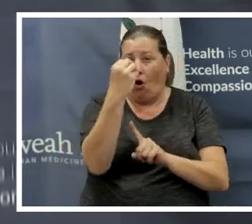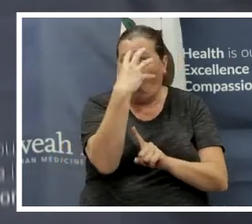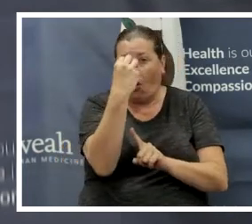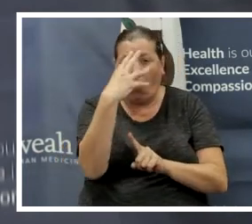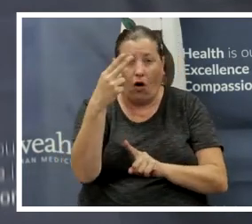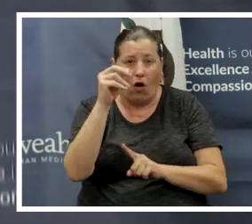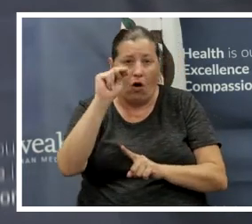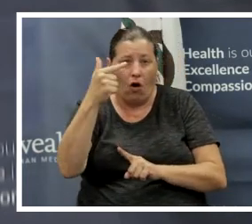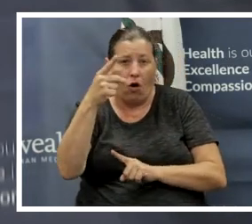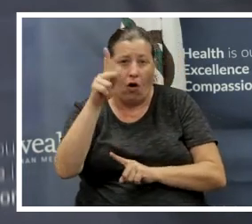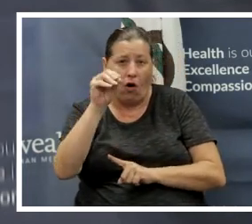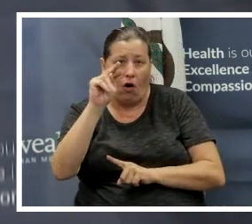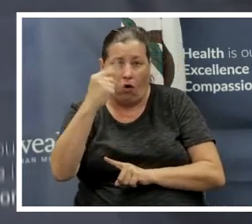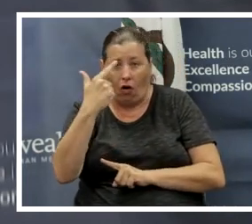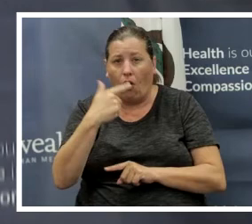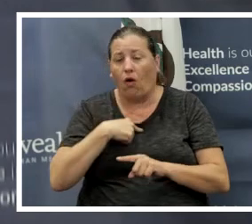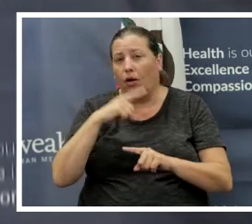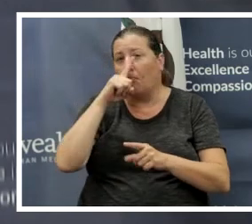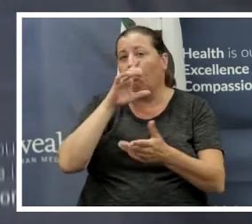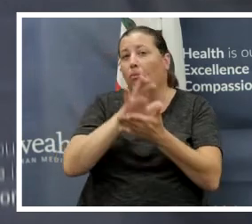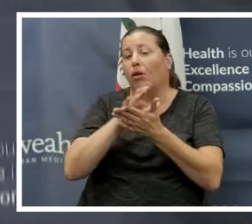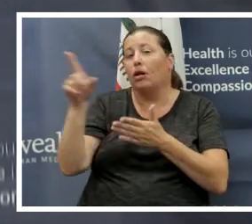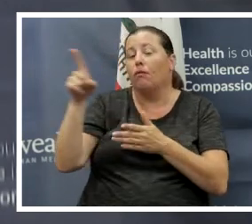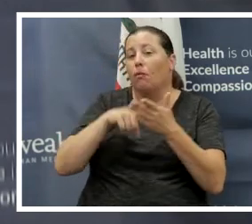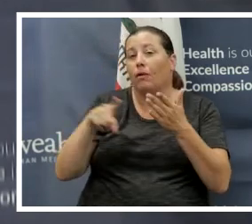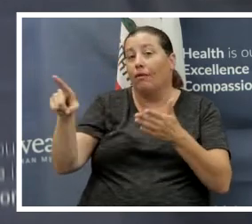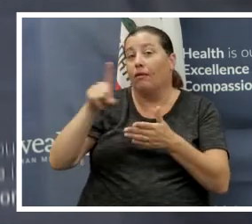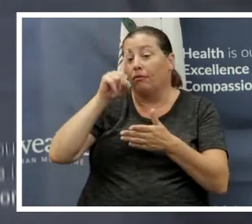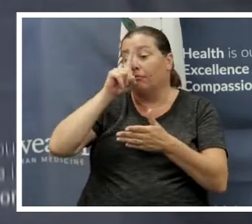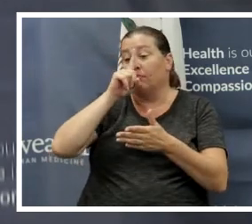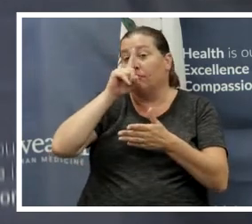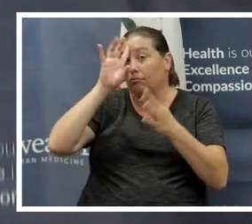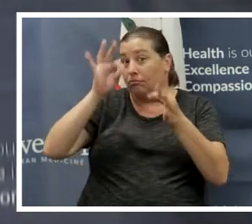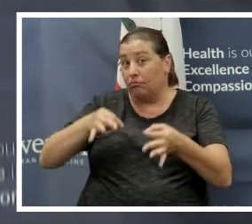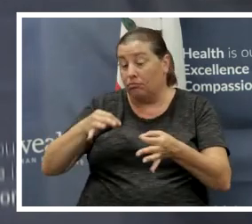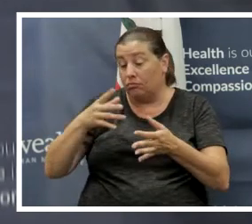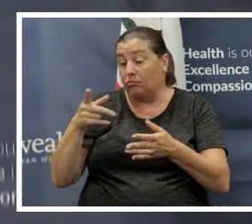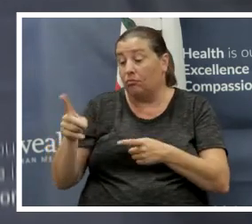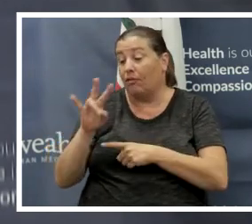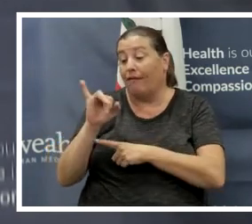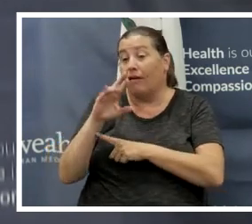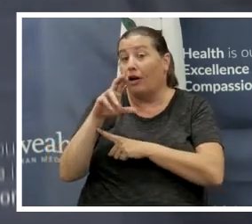I believe what they concluded is that the virus,